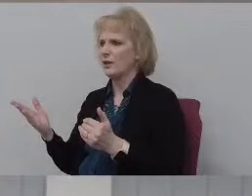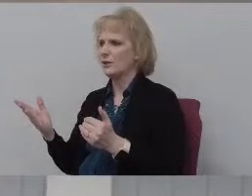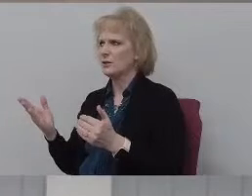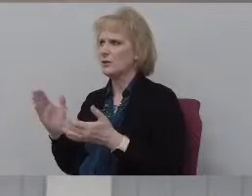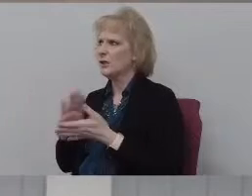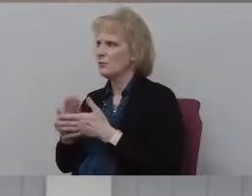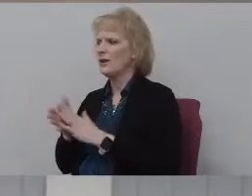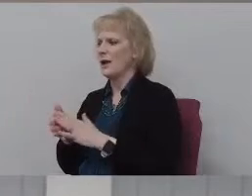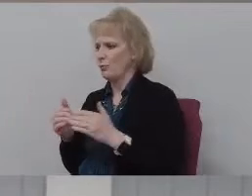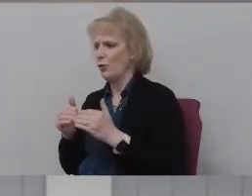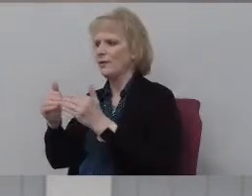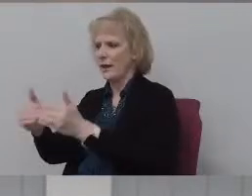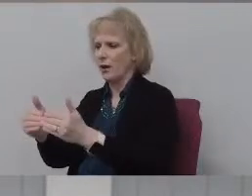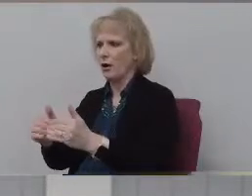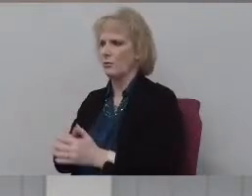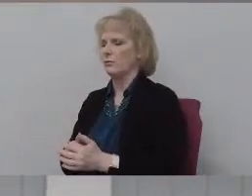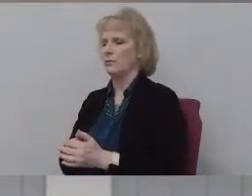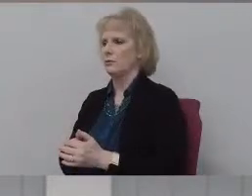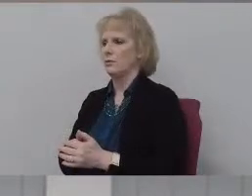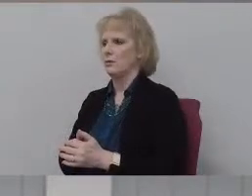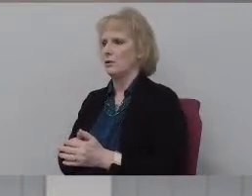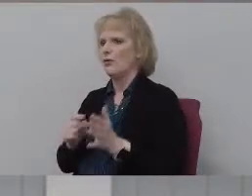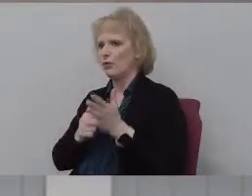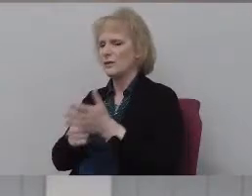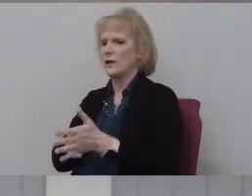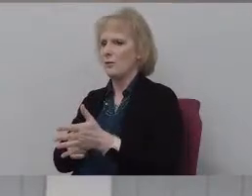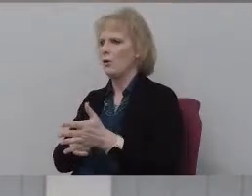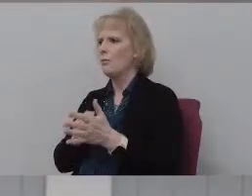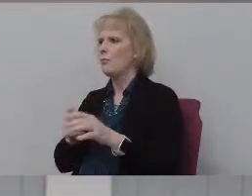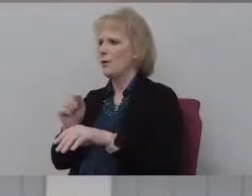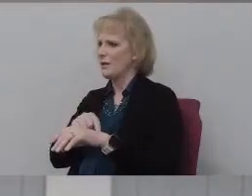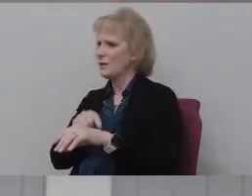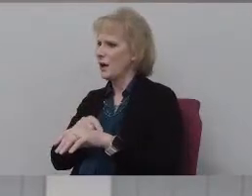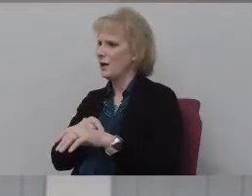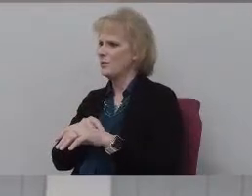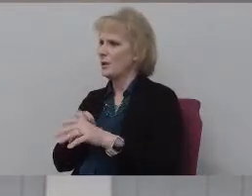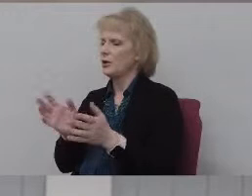time Jesus is alive and an adult,